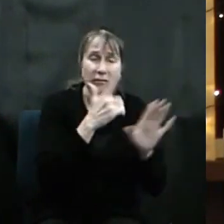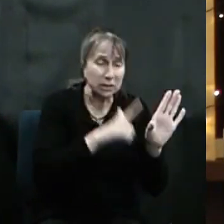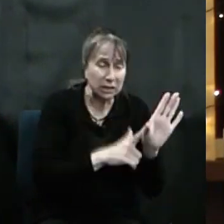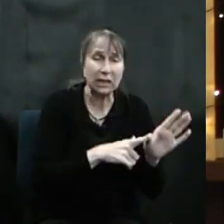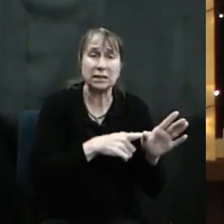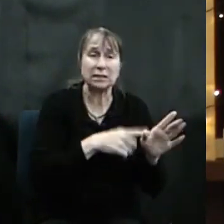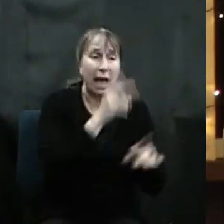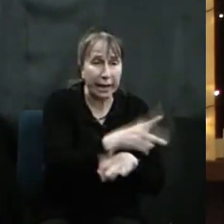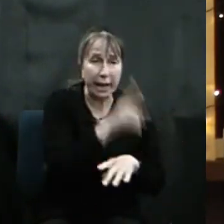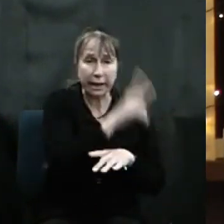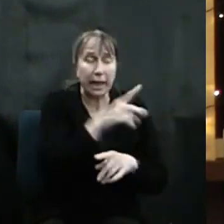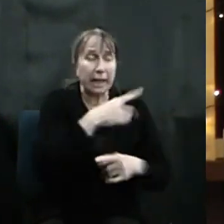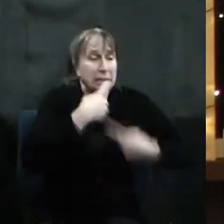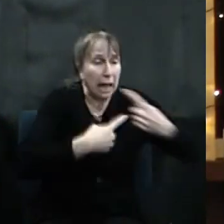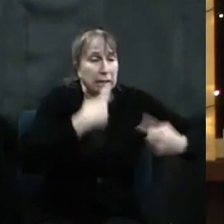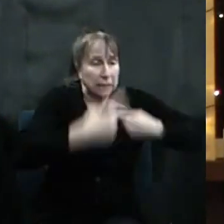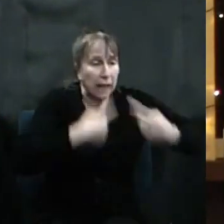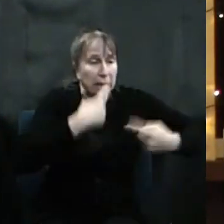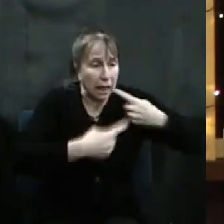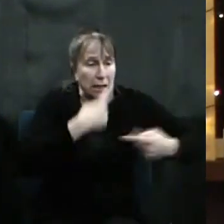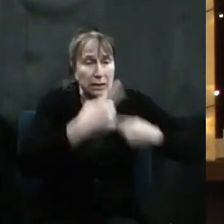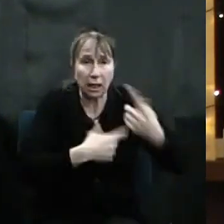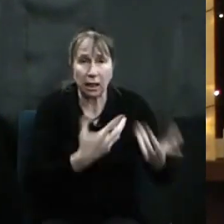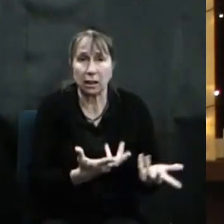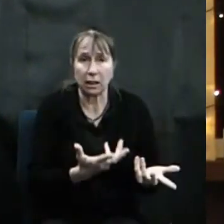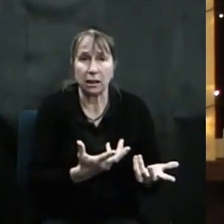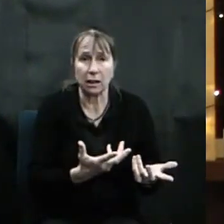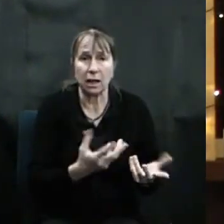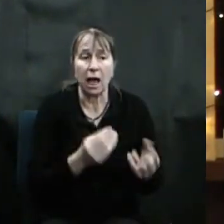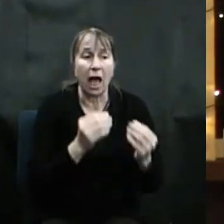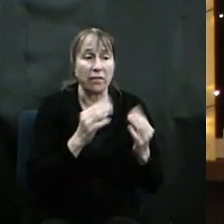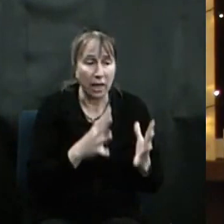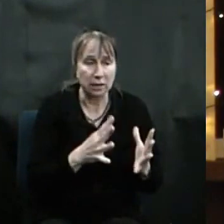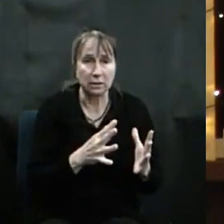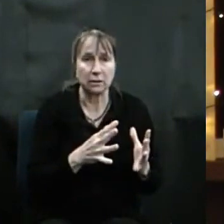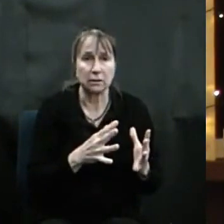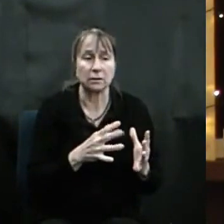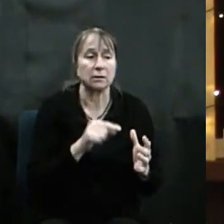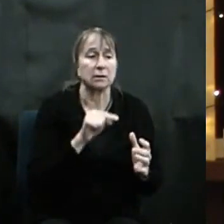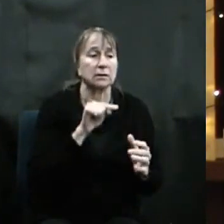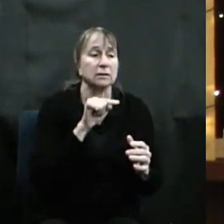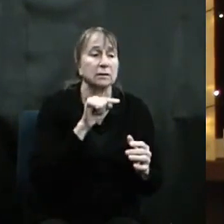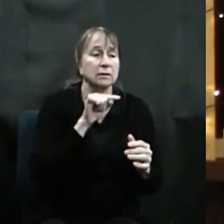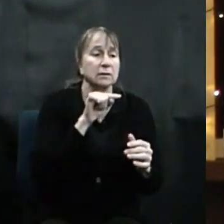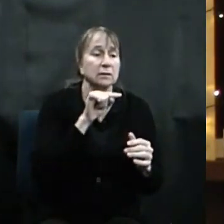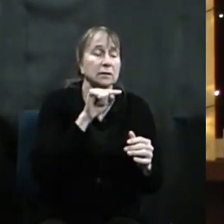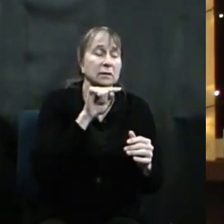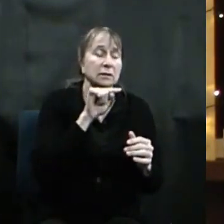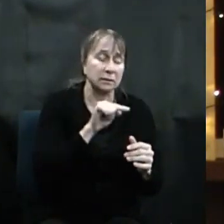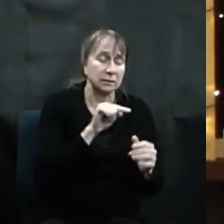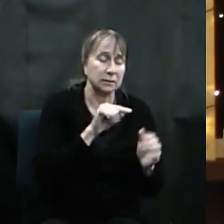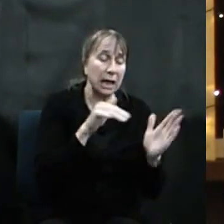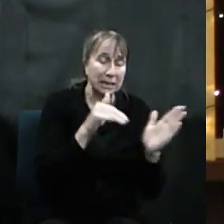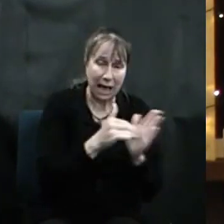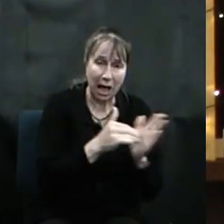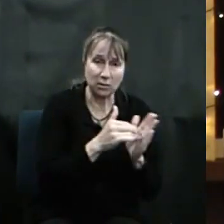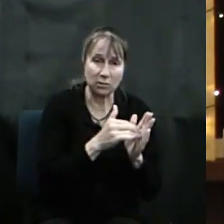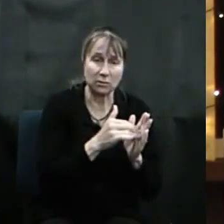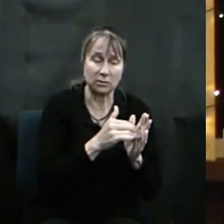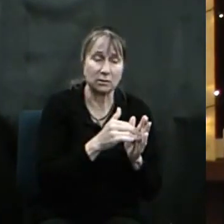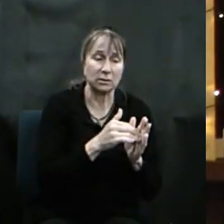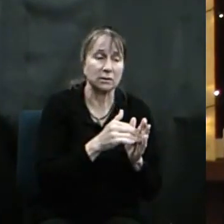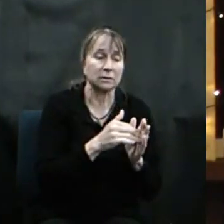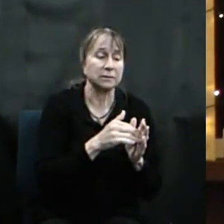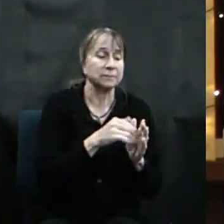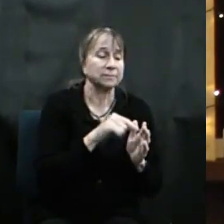Babylon, until at last, in chapter 24, this phase of his ministry reached its tragic climax. Turn with